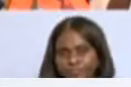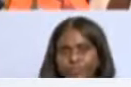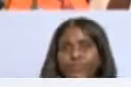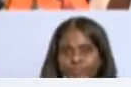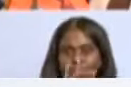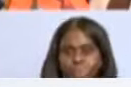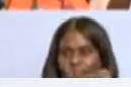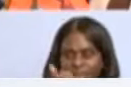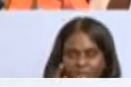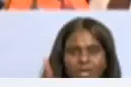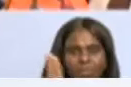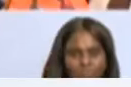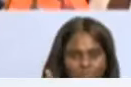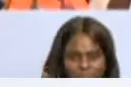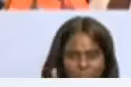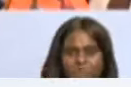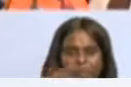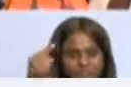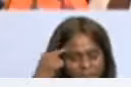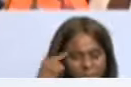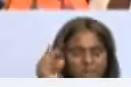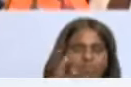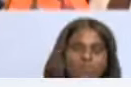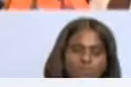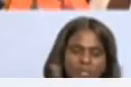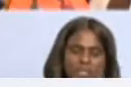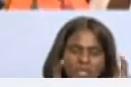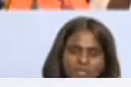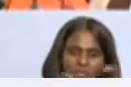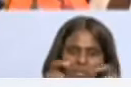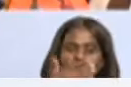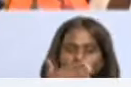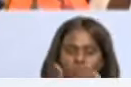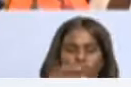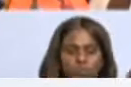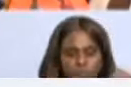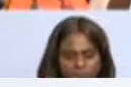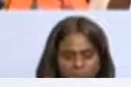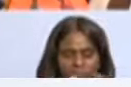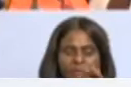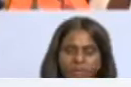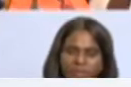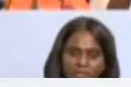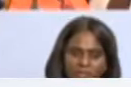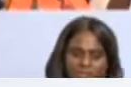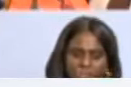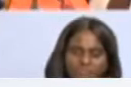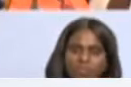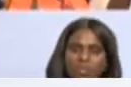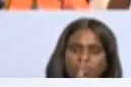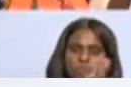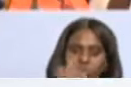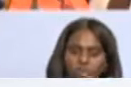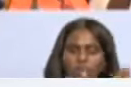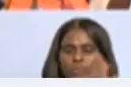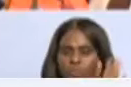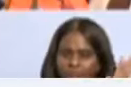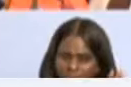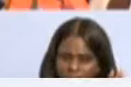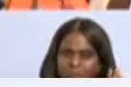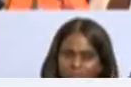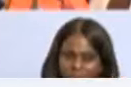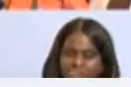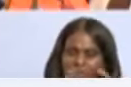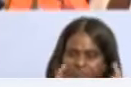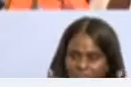them. Madam Speaker, government will continue to promote a good governance environment in the country, will ensure that the policy, legal, and institutional